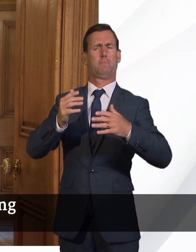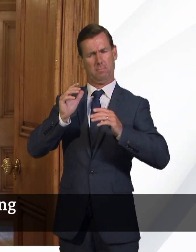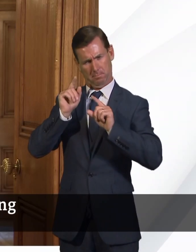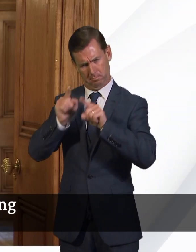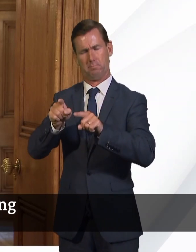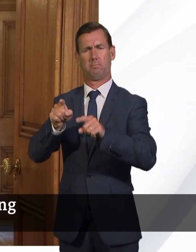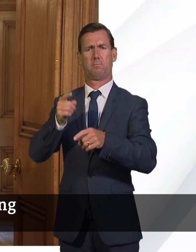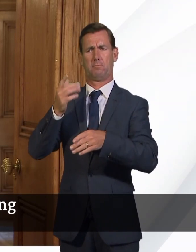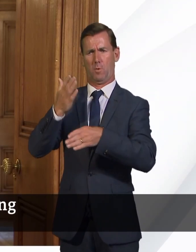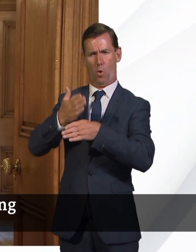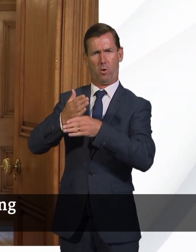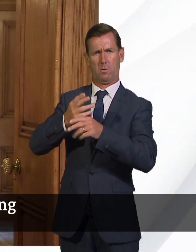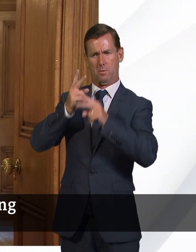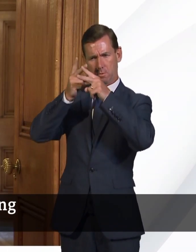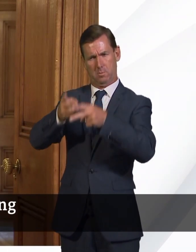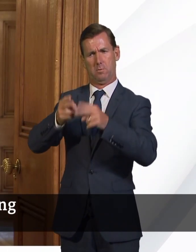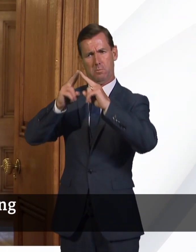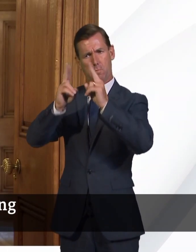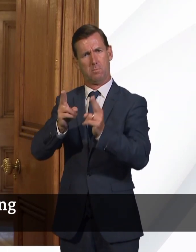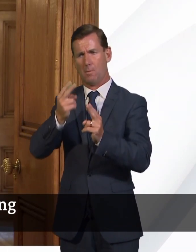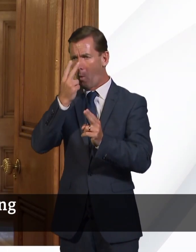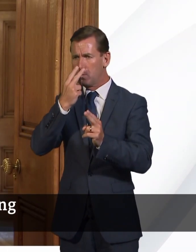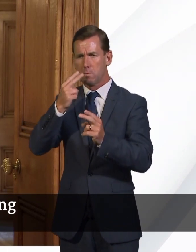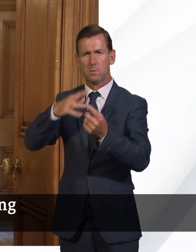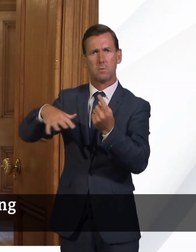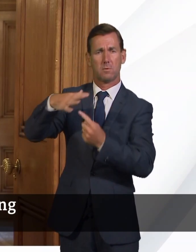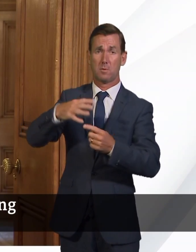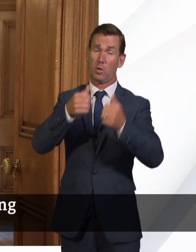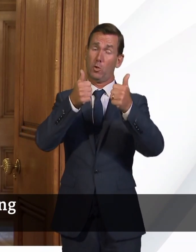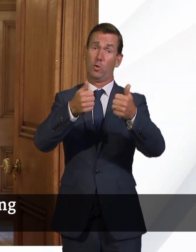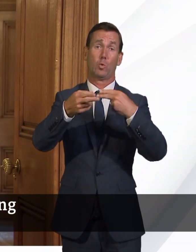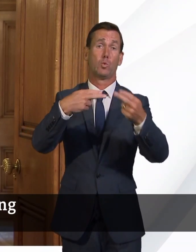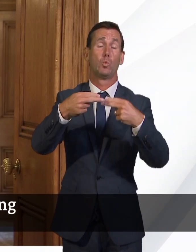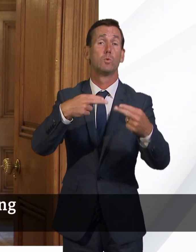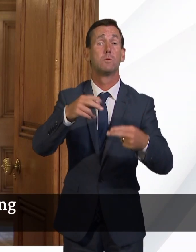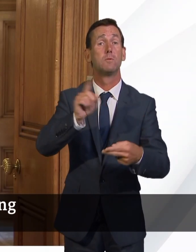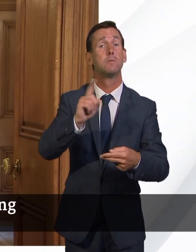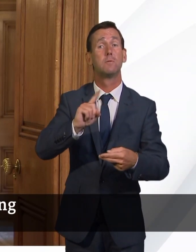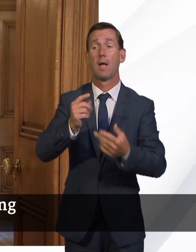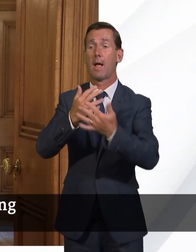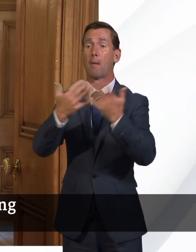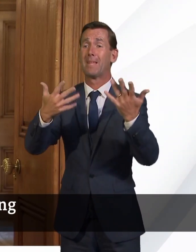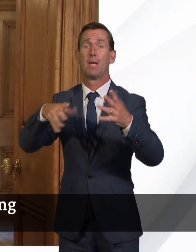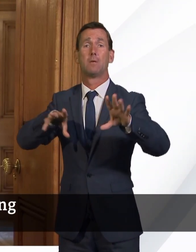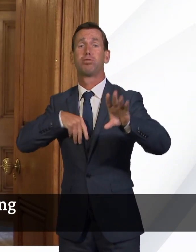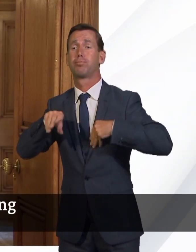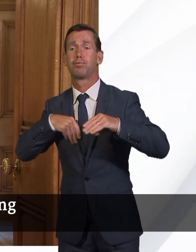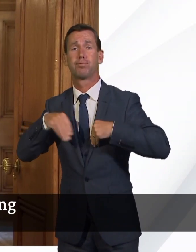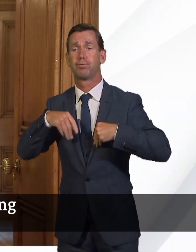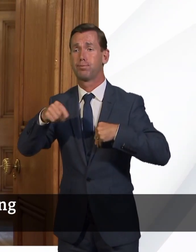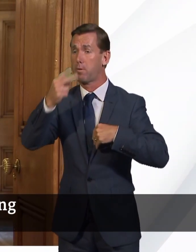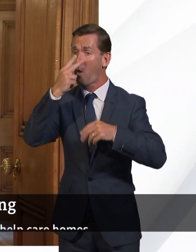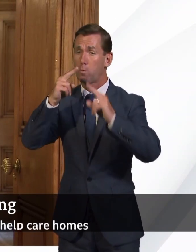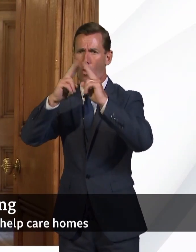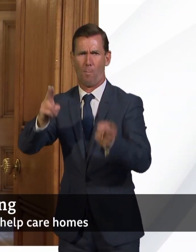And the good news is that the number of cases, the number of new cases